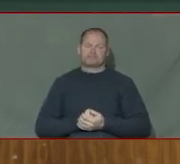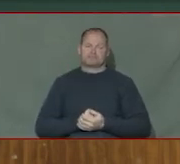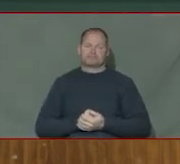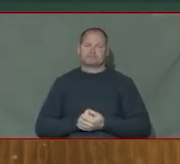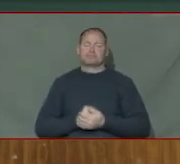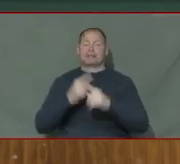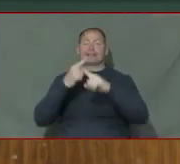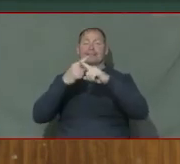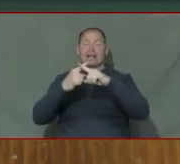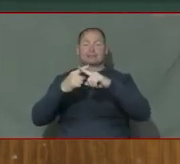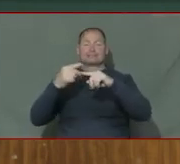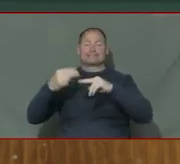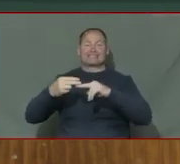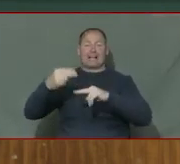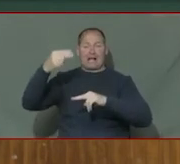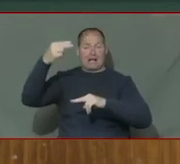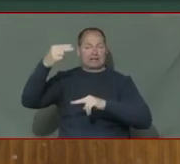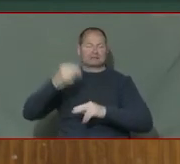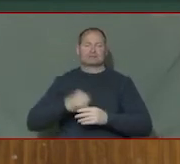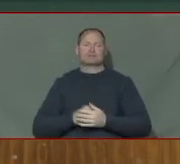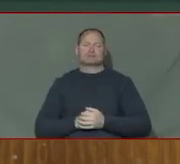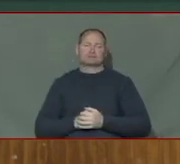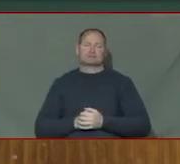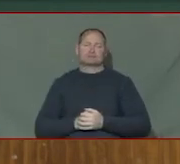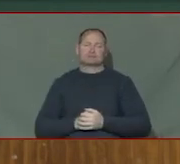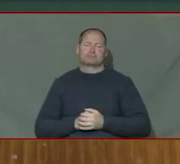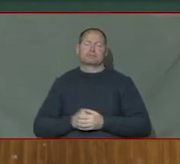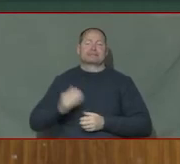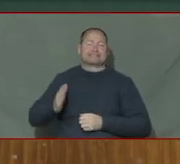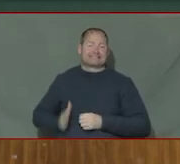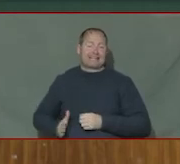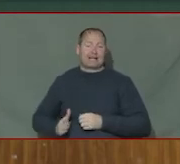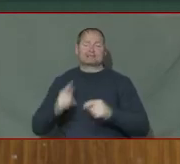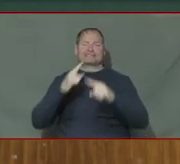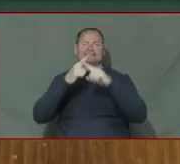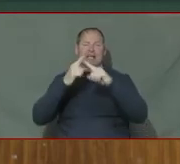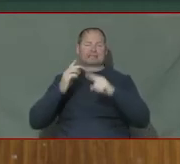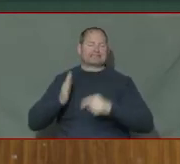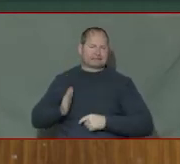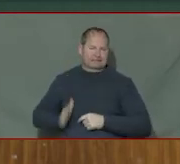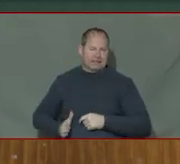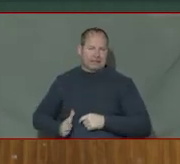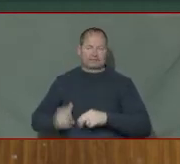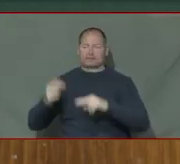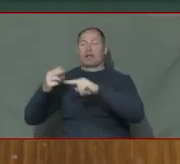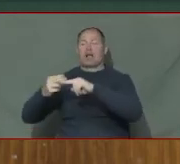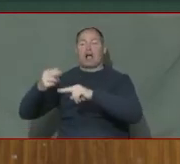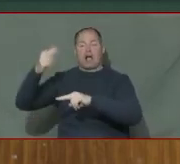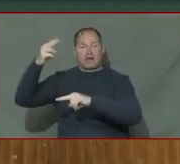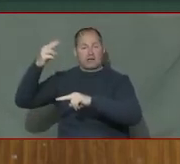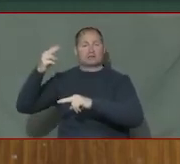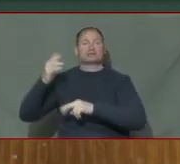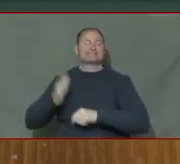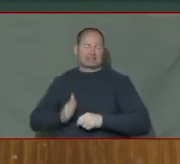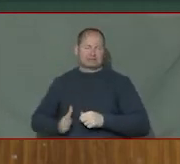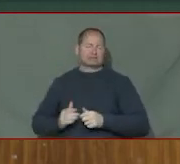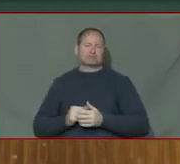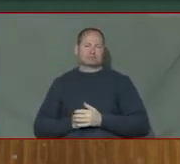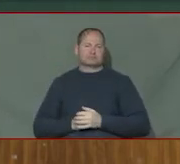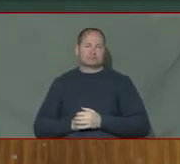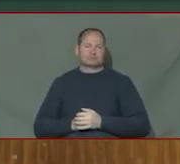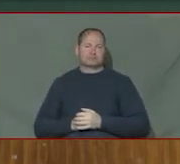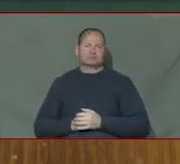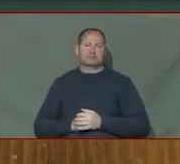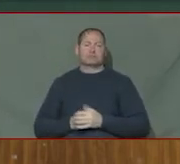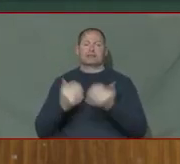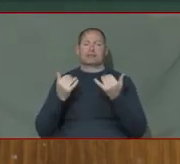the height. So it is side times side, and the height is also a side, so the volume is